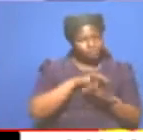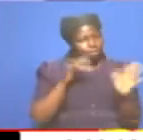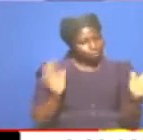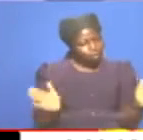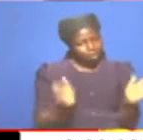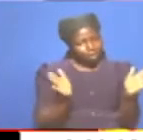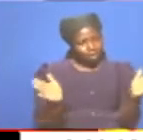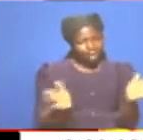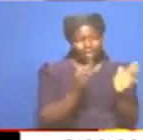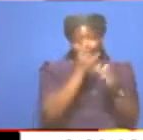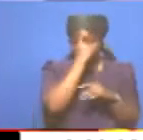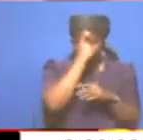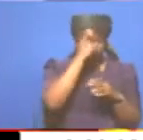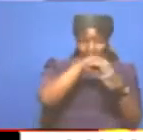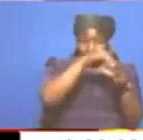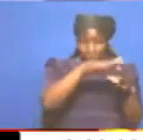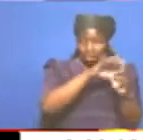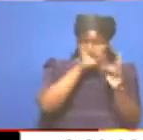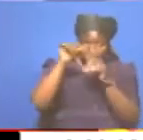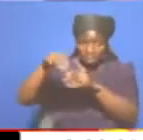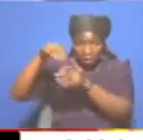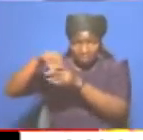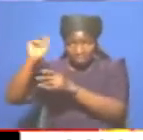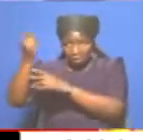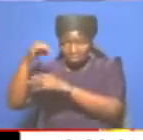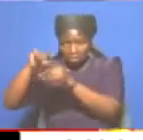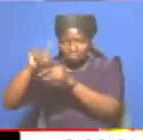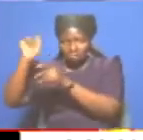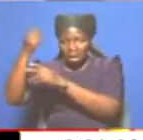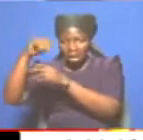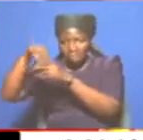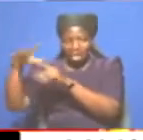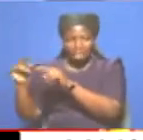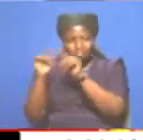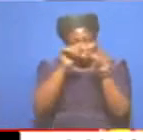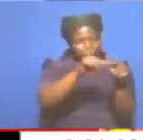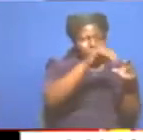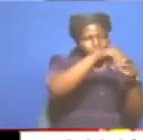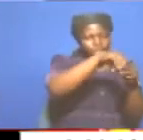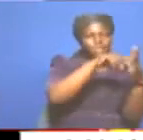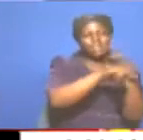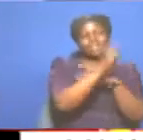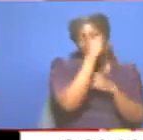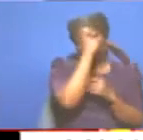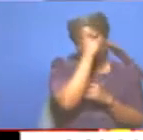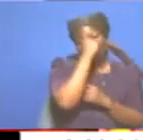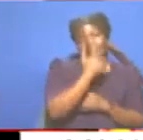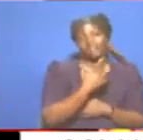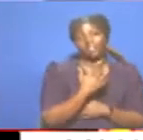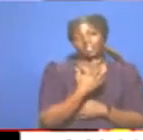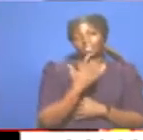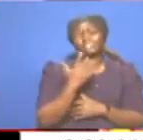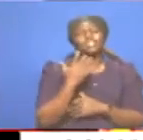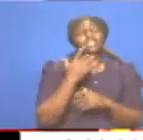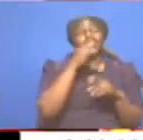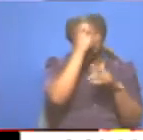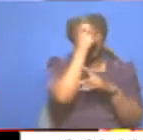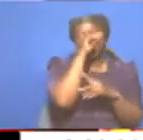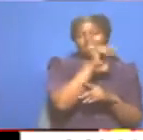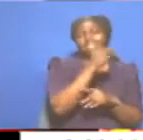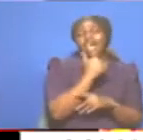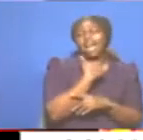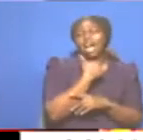Indian investors to invest in Kenya and also the Kenyan investors to invest in India. And, you know, India has traditionally